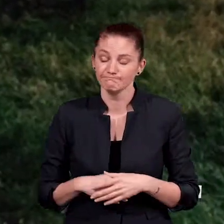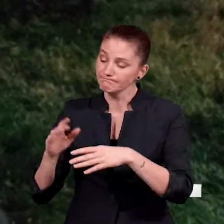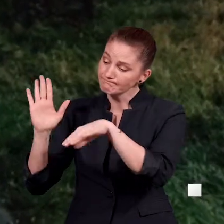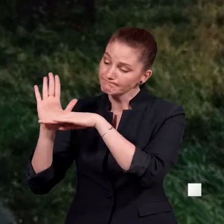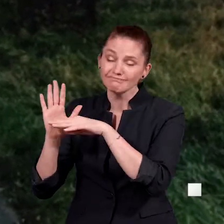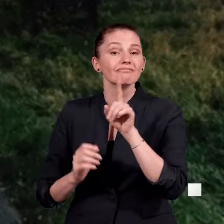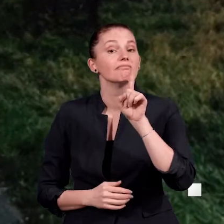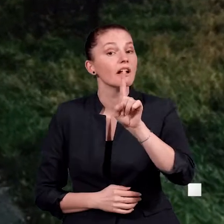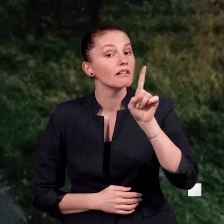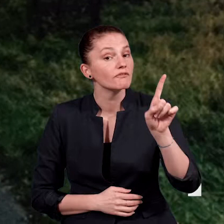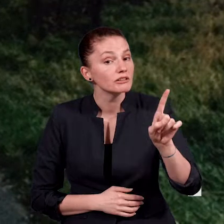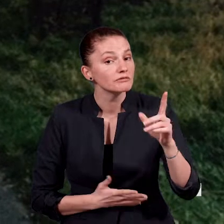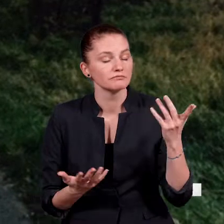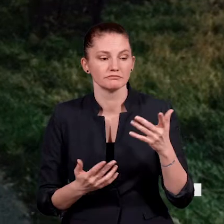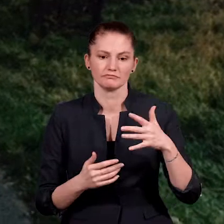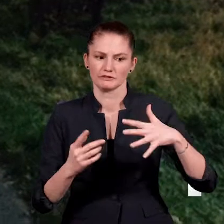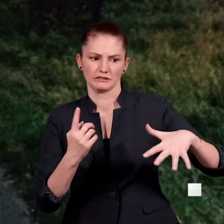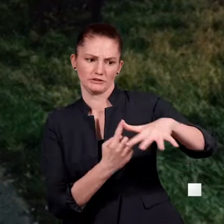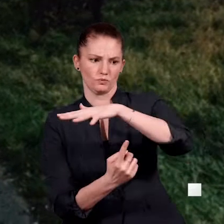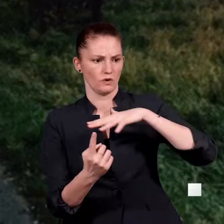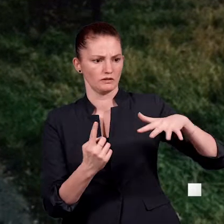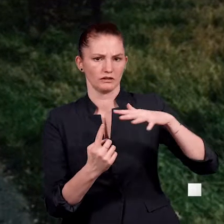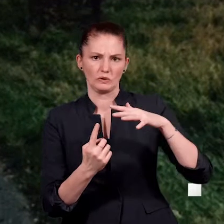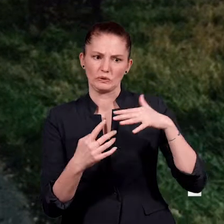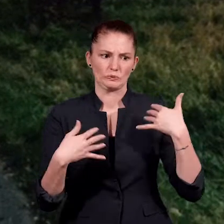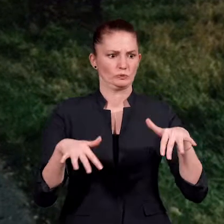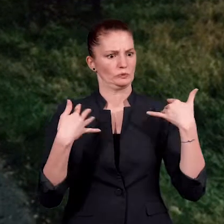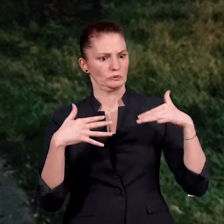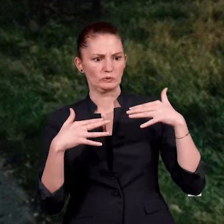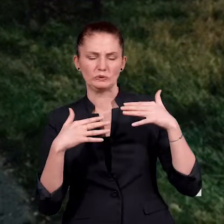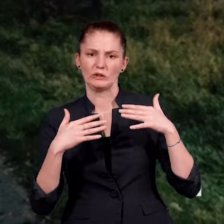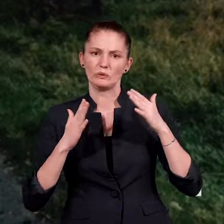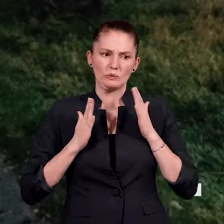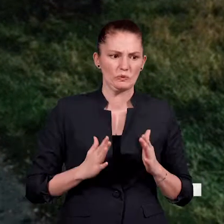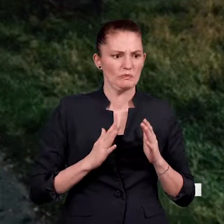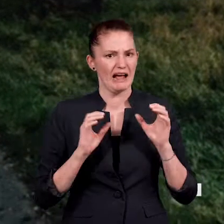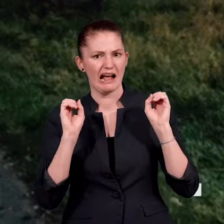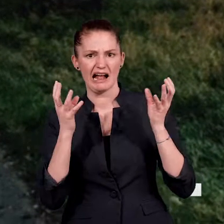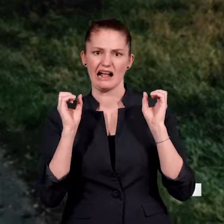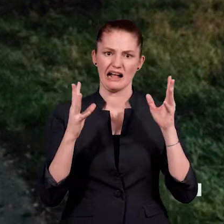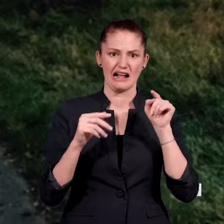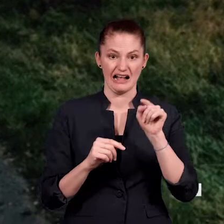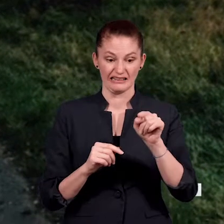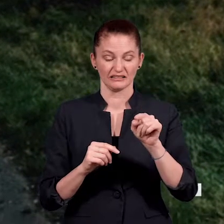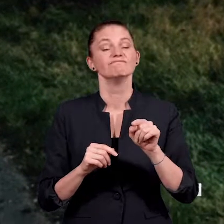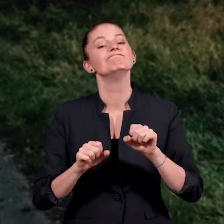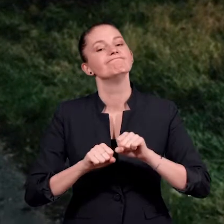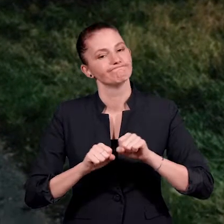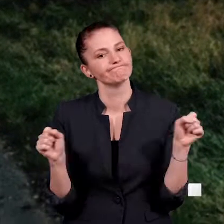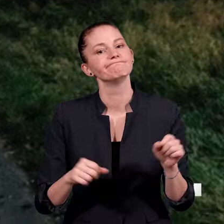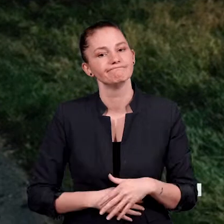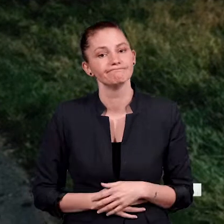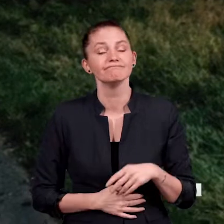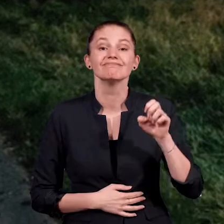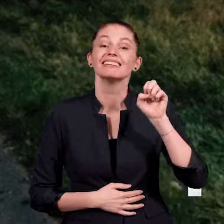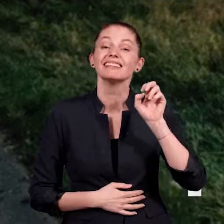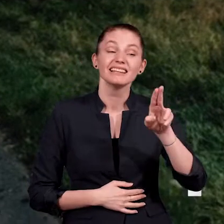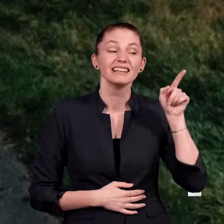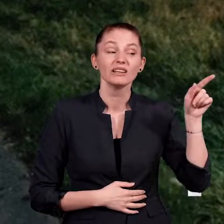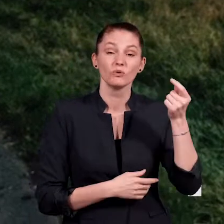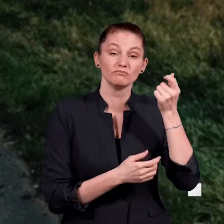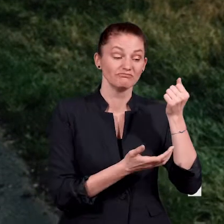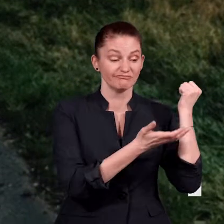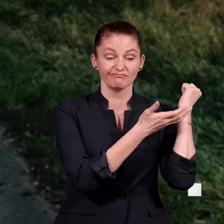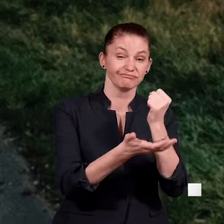Spain. Article 11. Situations of risk and humanitarian emergencies. Violation. The